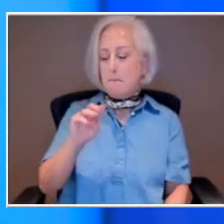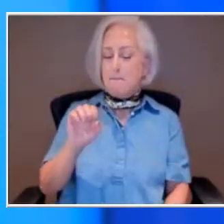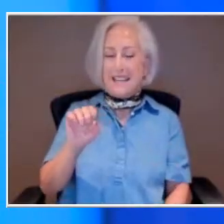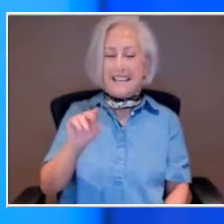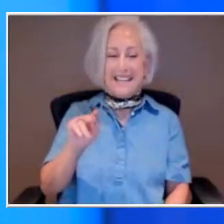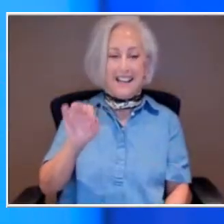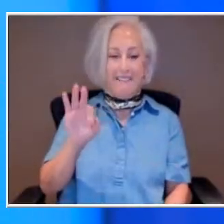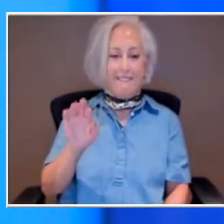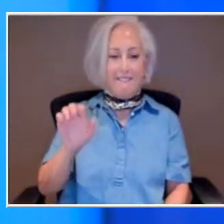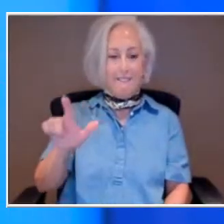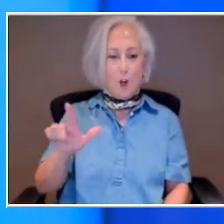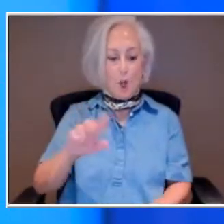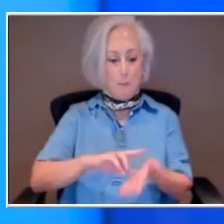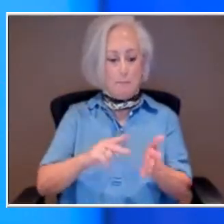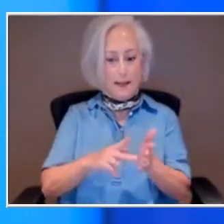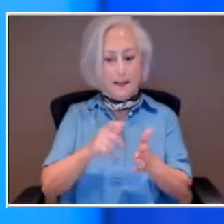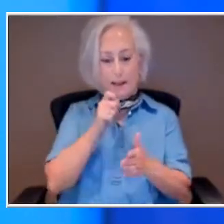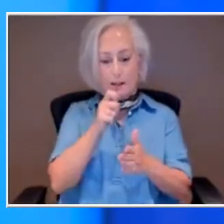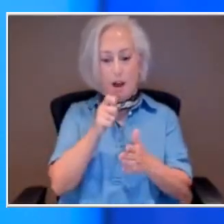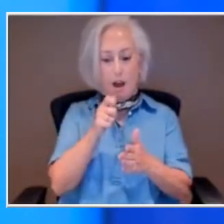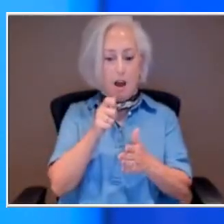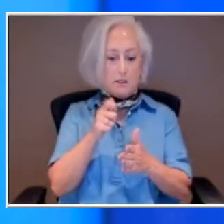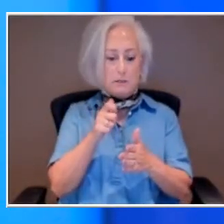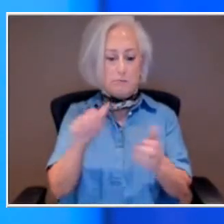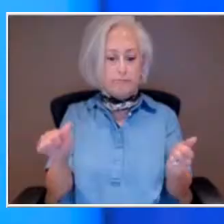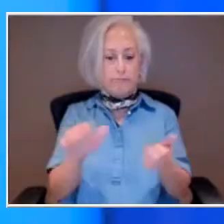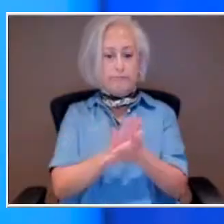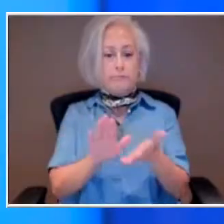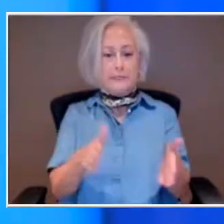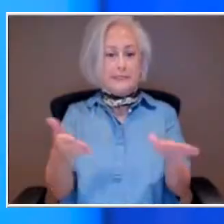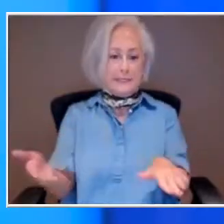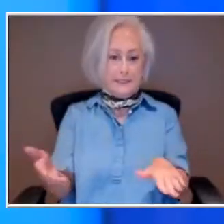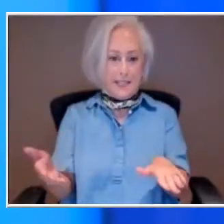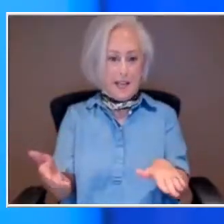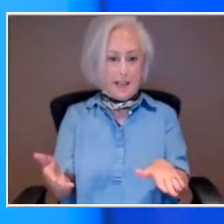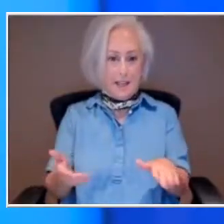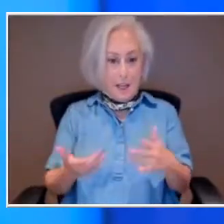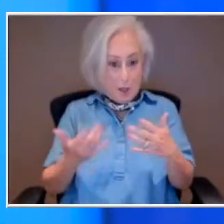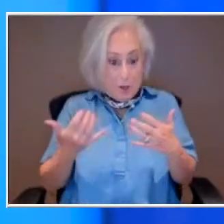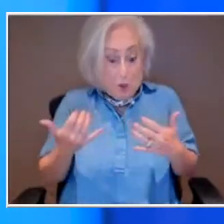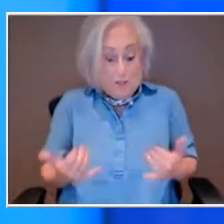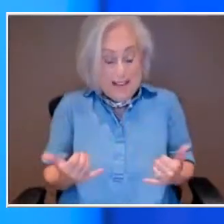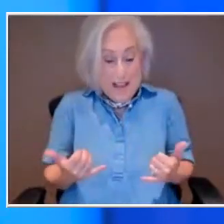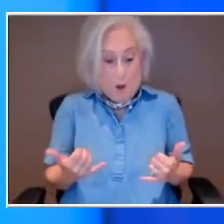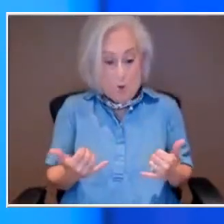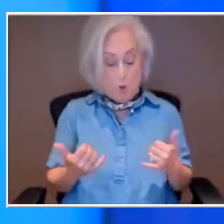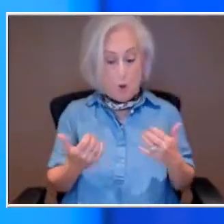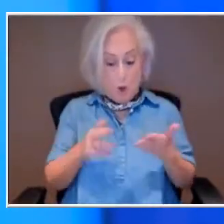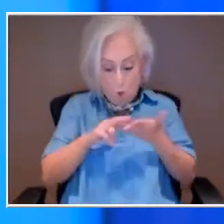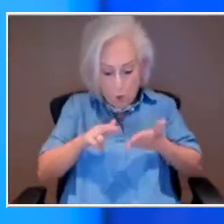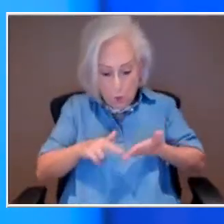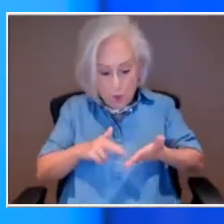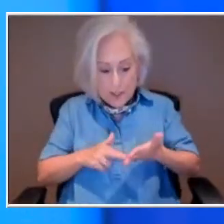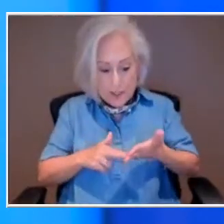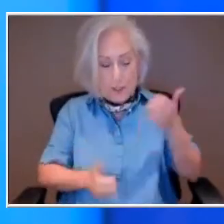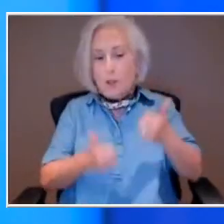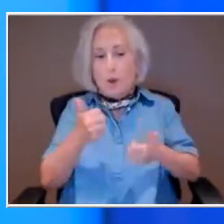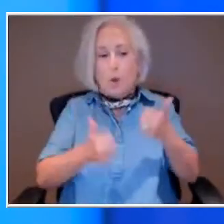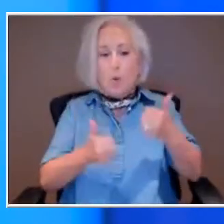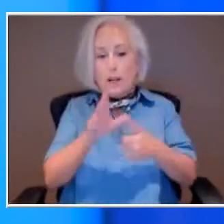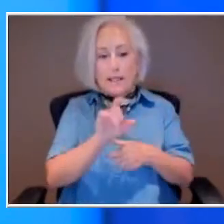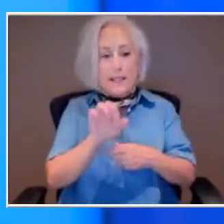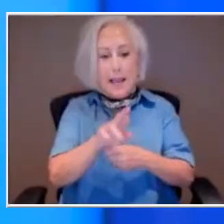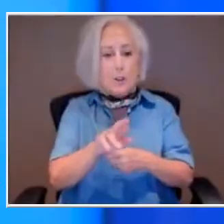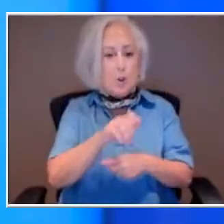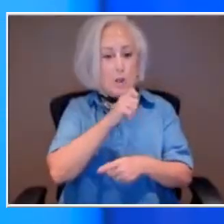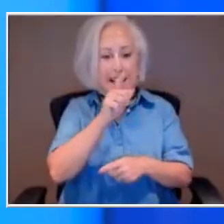survival. So we are currently in an era that we are researching which cancers don't need to have treatment. Like